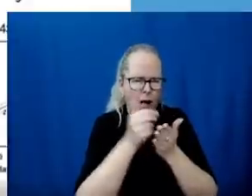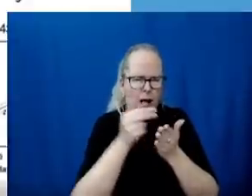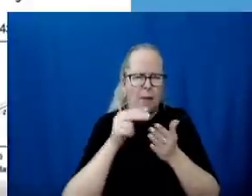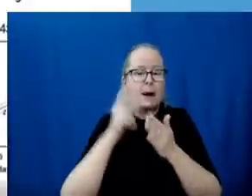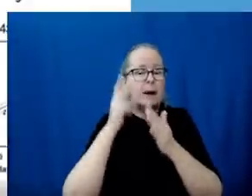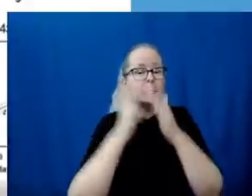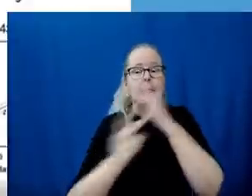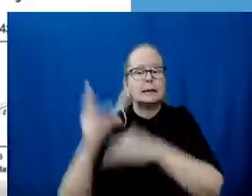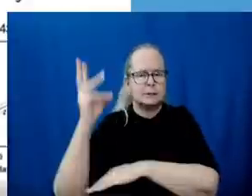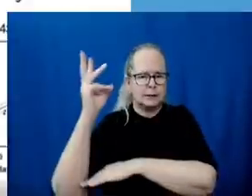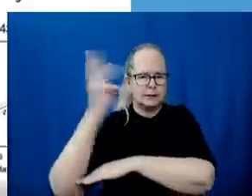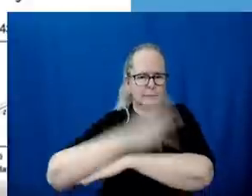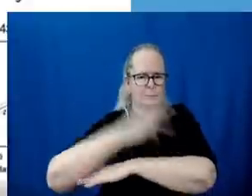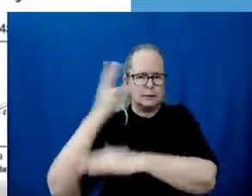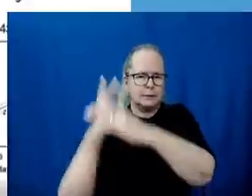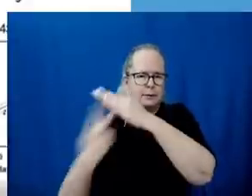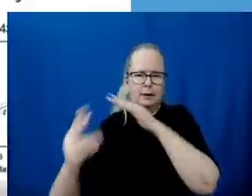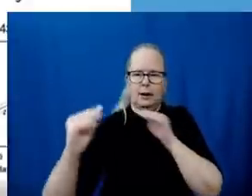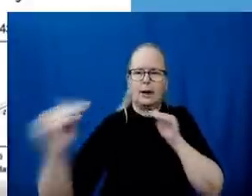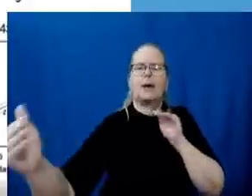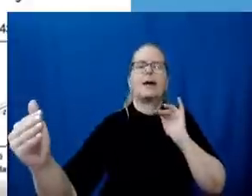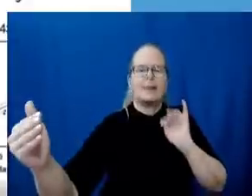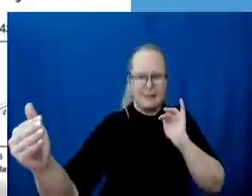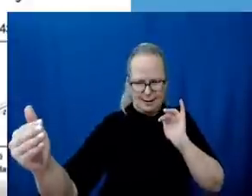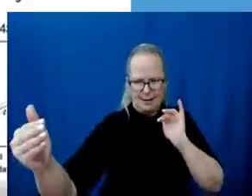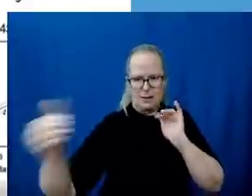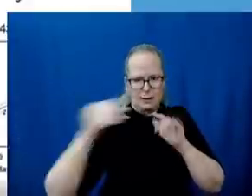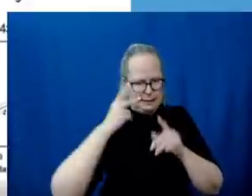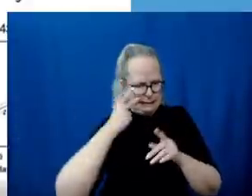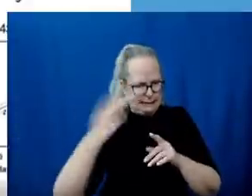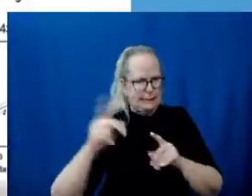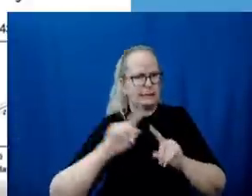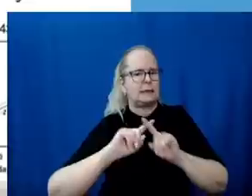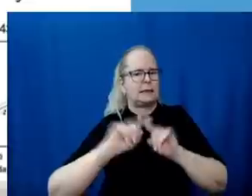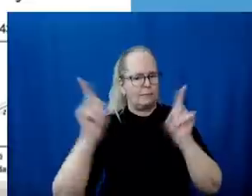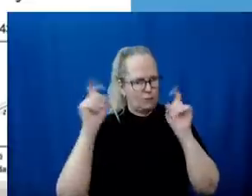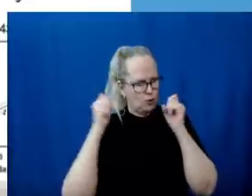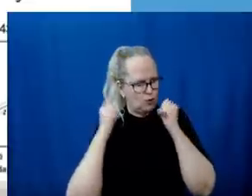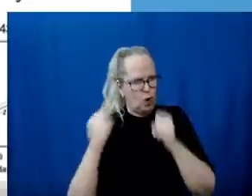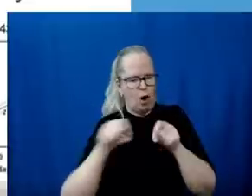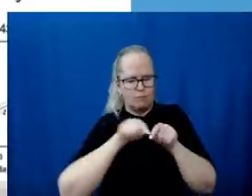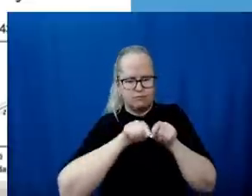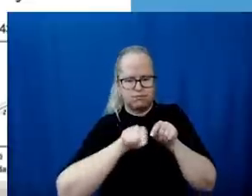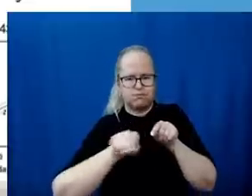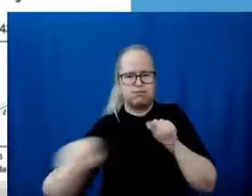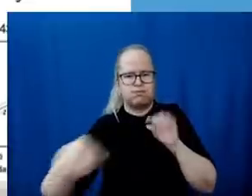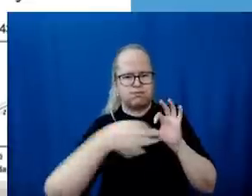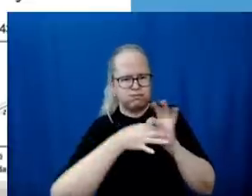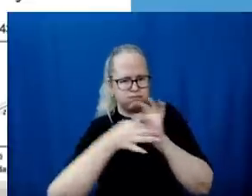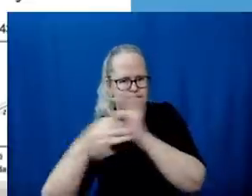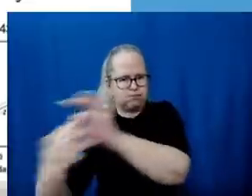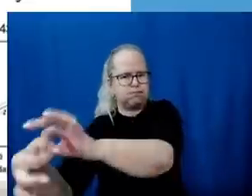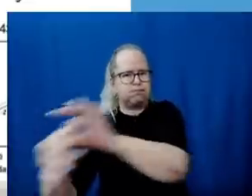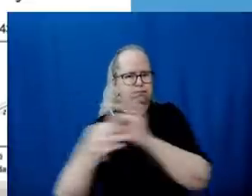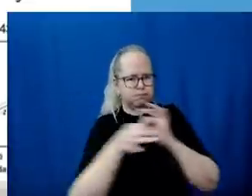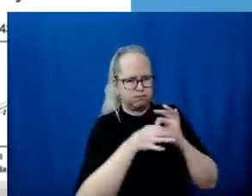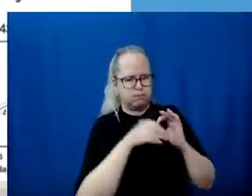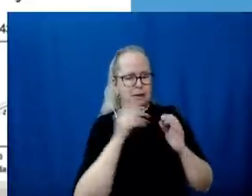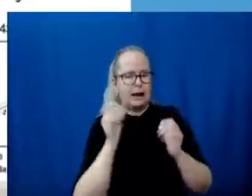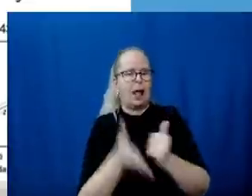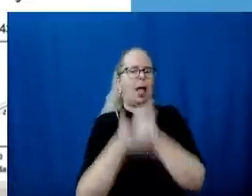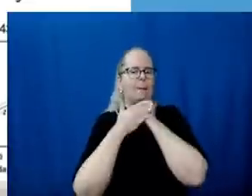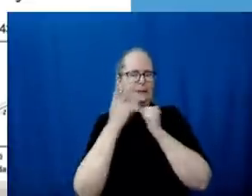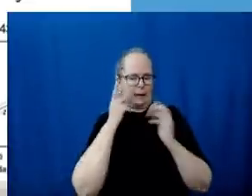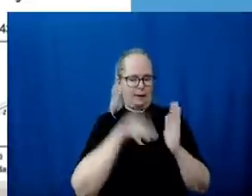used to predict those cases that are occurring 6 days in the future and are measured against that. And you can see we've had very strong correlations through waves